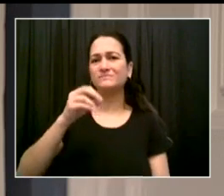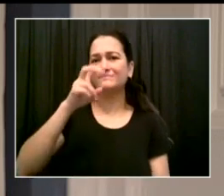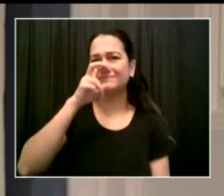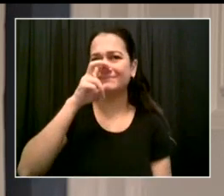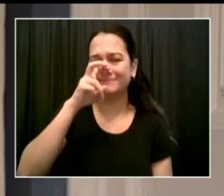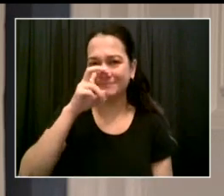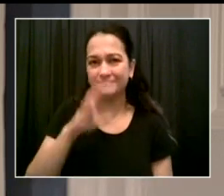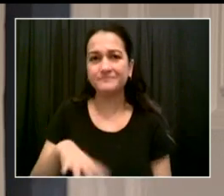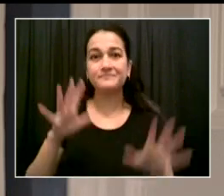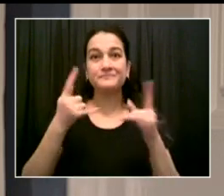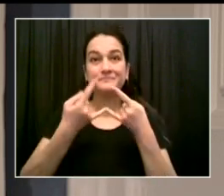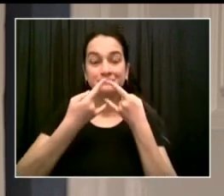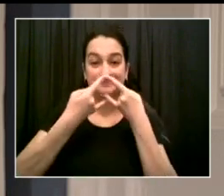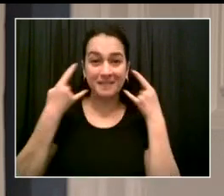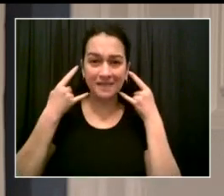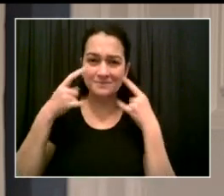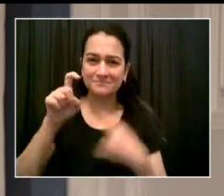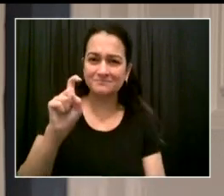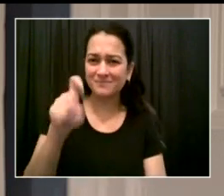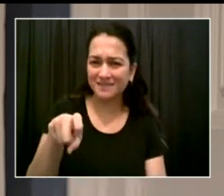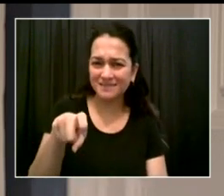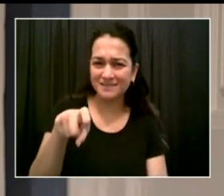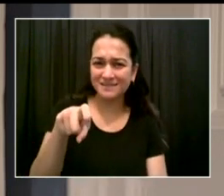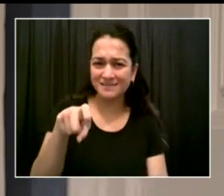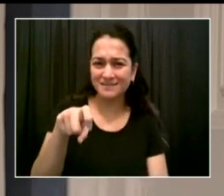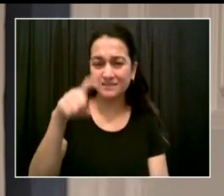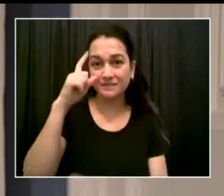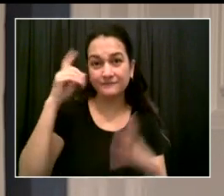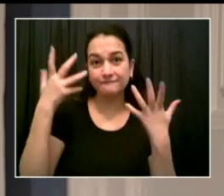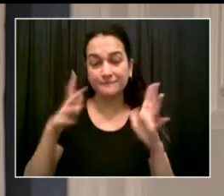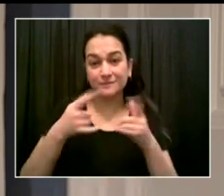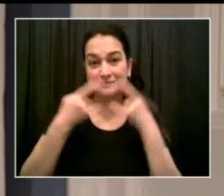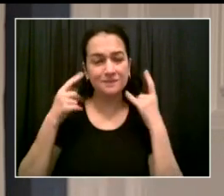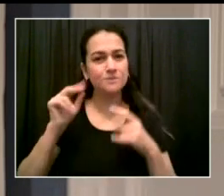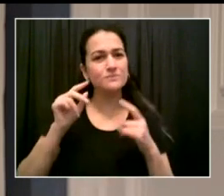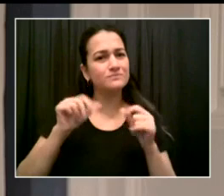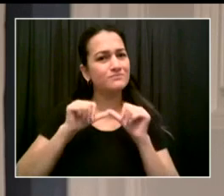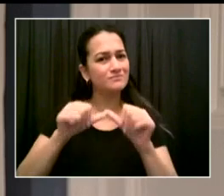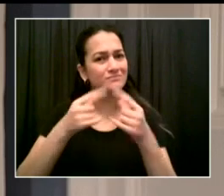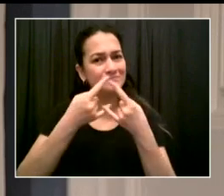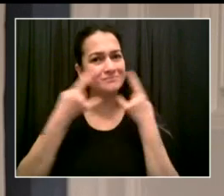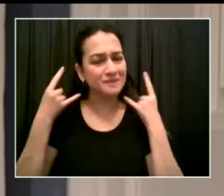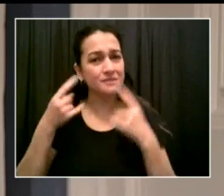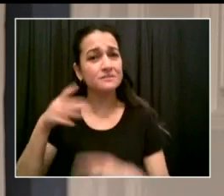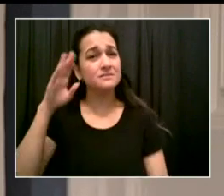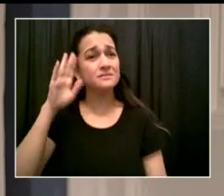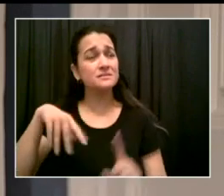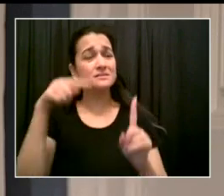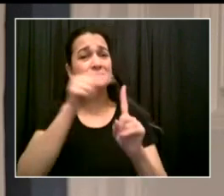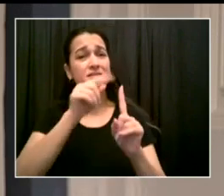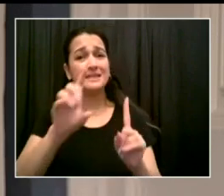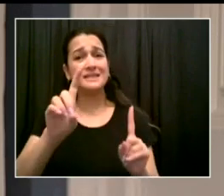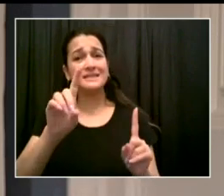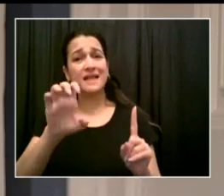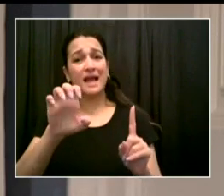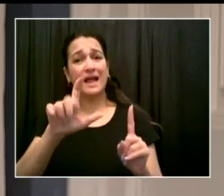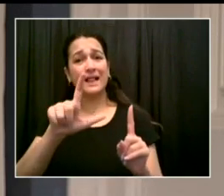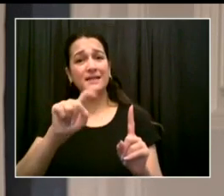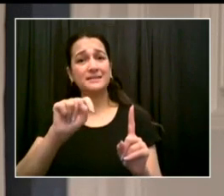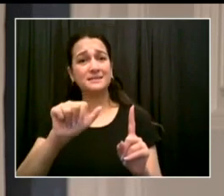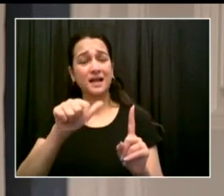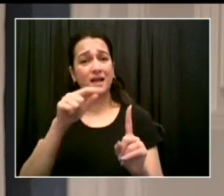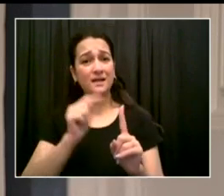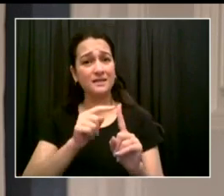that vaccinations work in preventing people from getting sick with the Delta variant. So starting August 2nd, we will